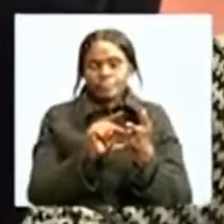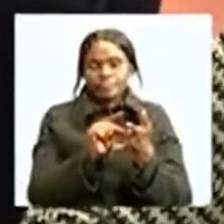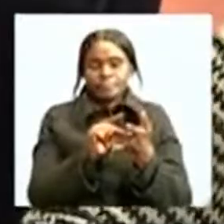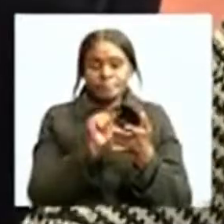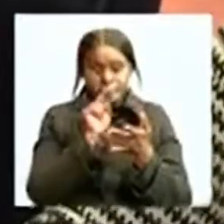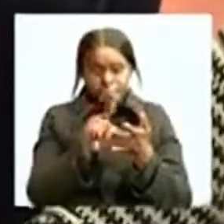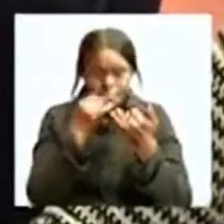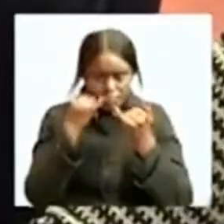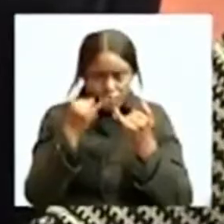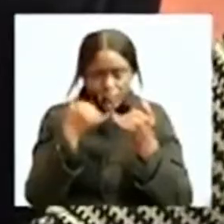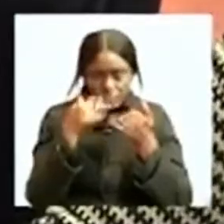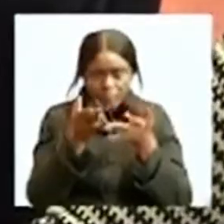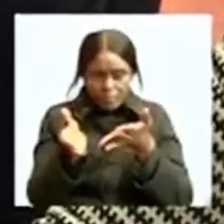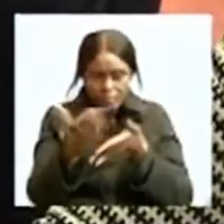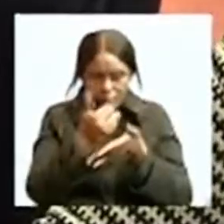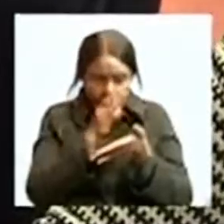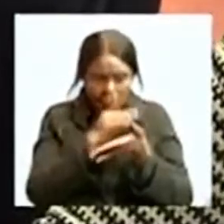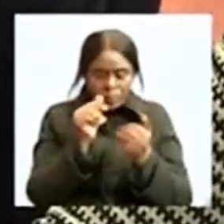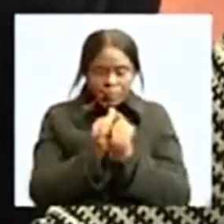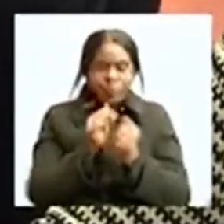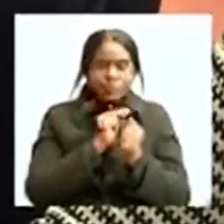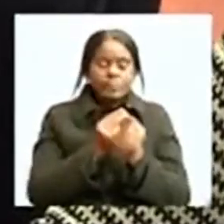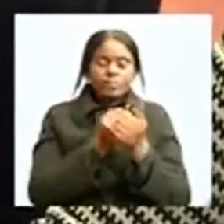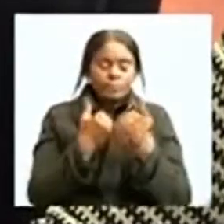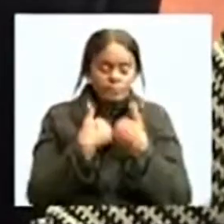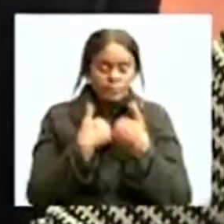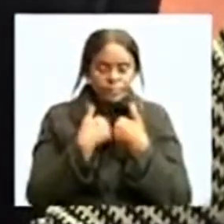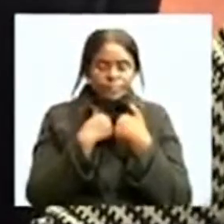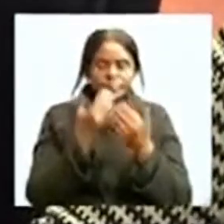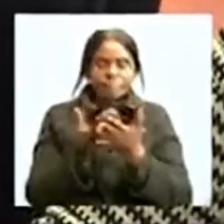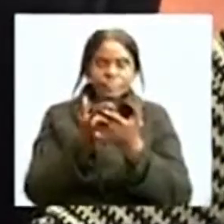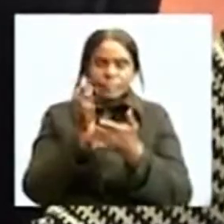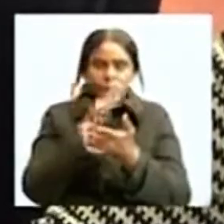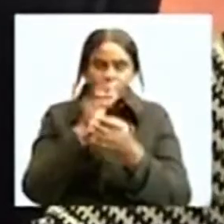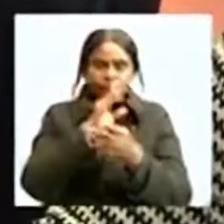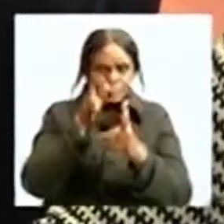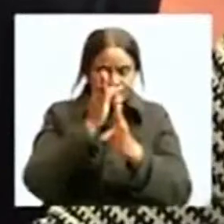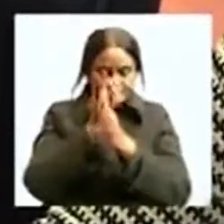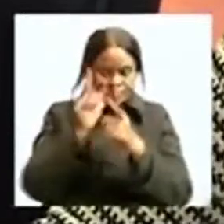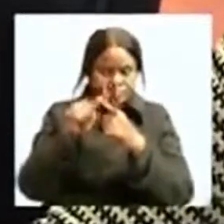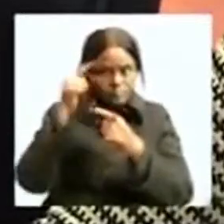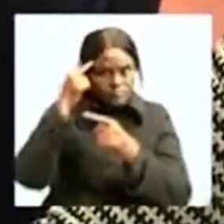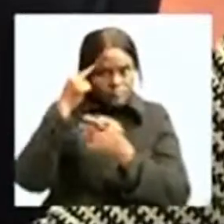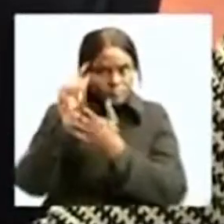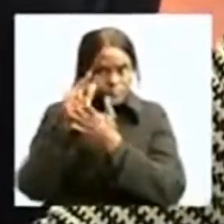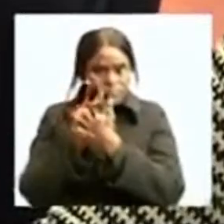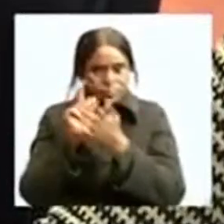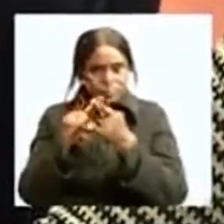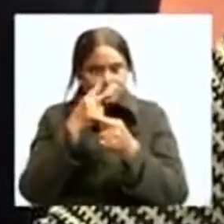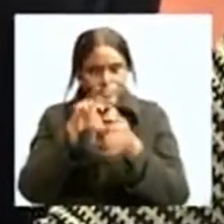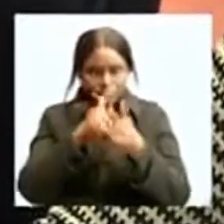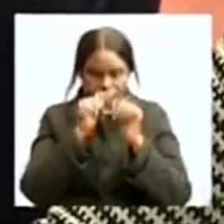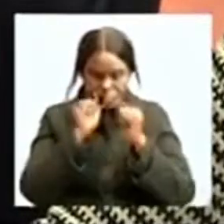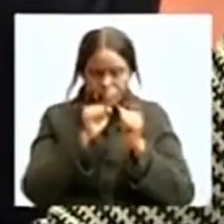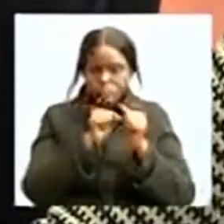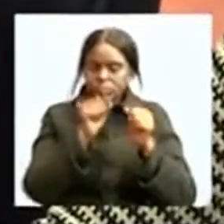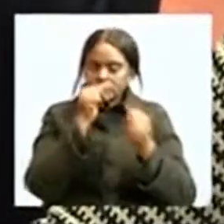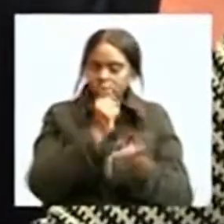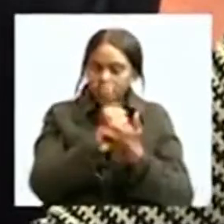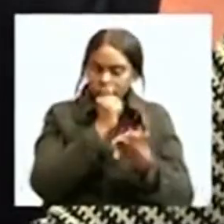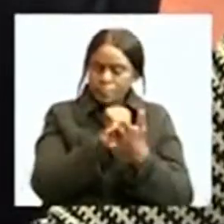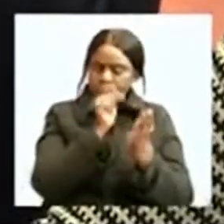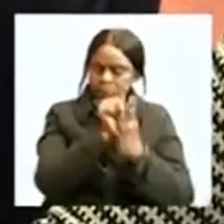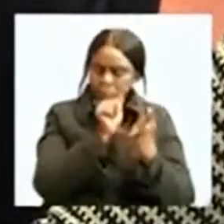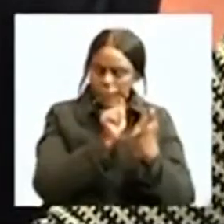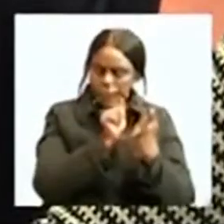That information we've collected is with us. We've submitted it to Attorney General to see how we can explore the legal